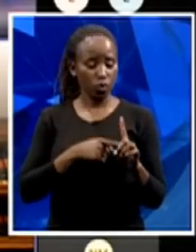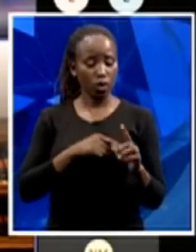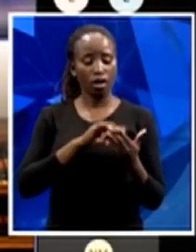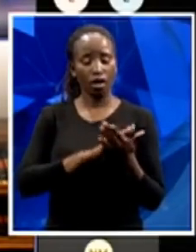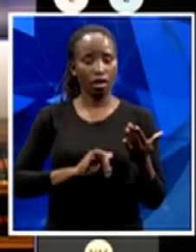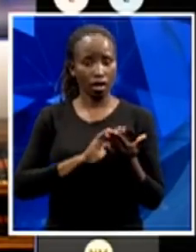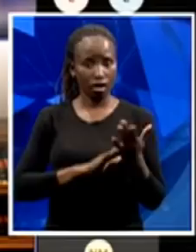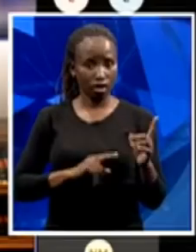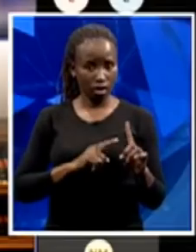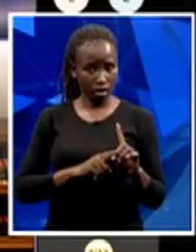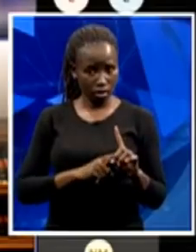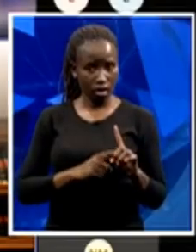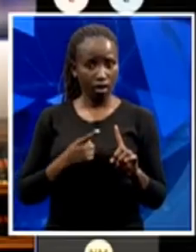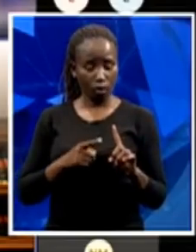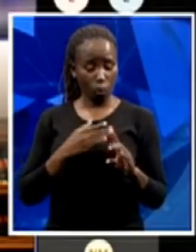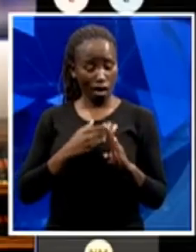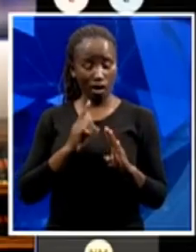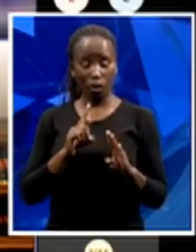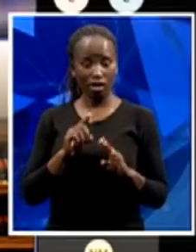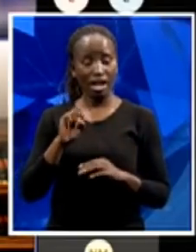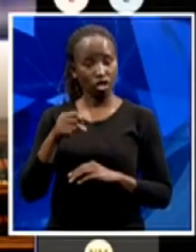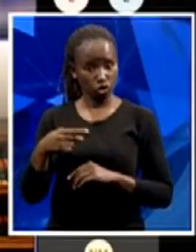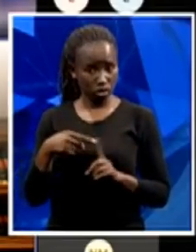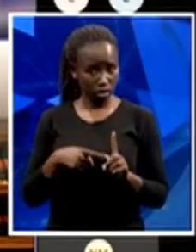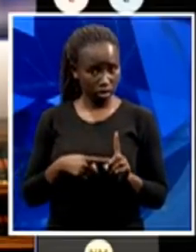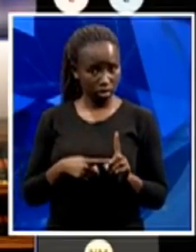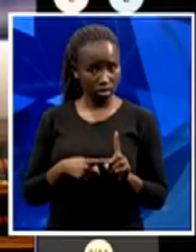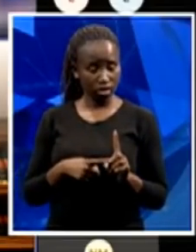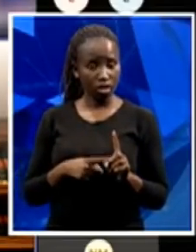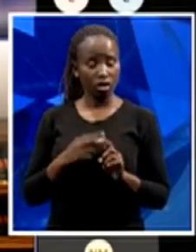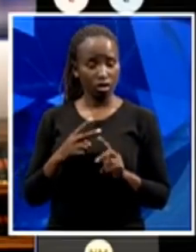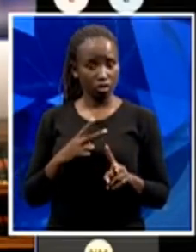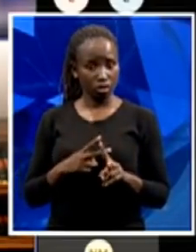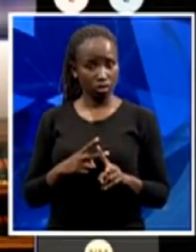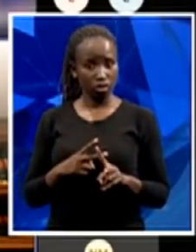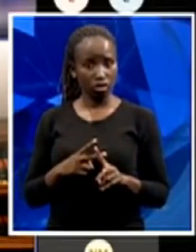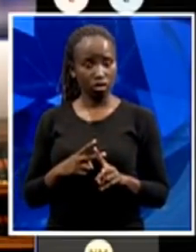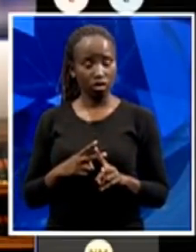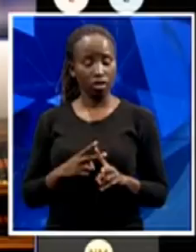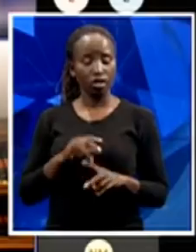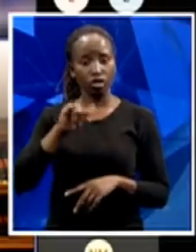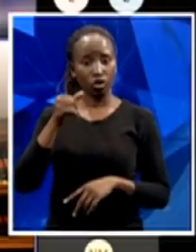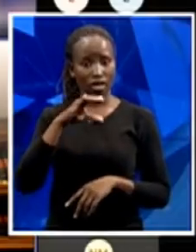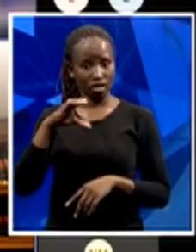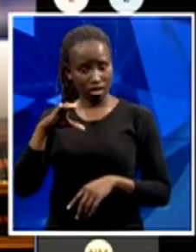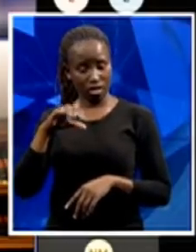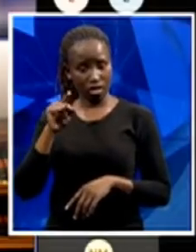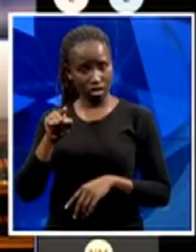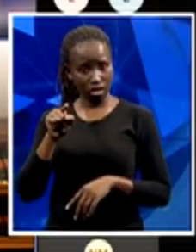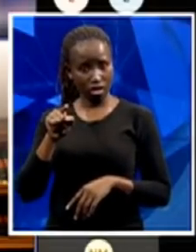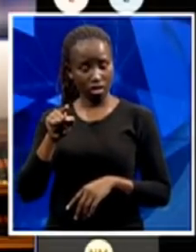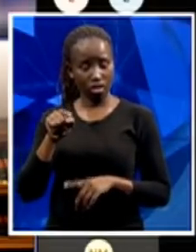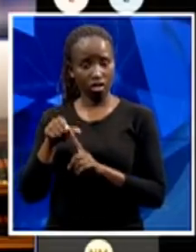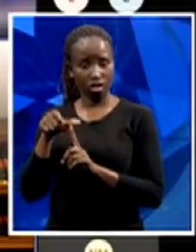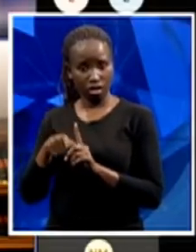and Yasmin Duarte, also known as Jessie Duarte, in a capacity as Deputy Secretary-General of the ANC, the authority to institute and defend